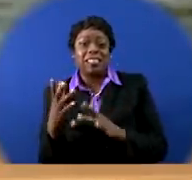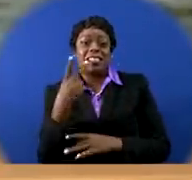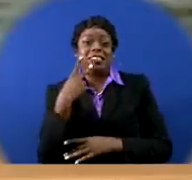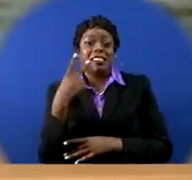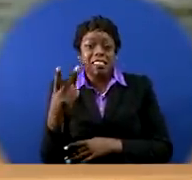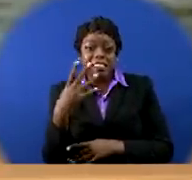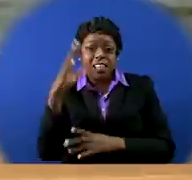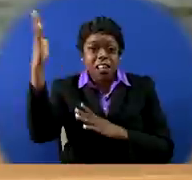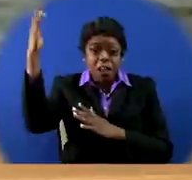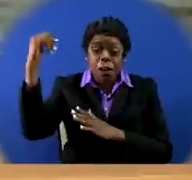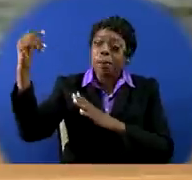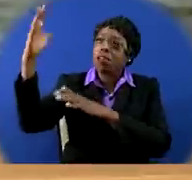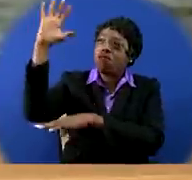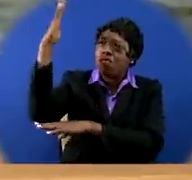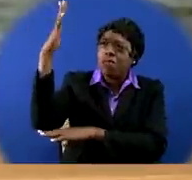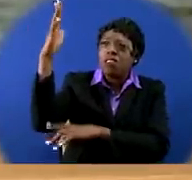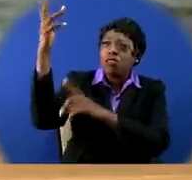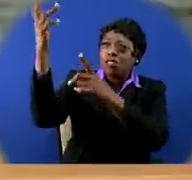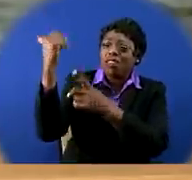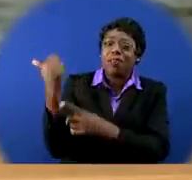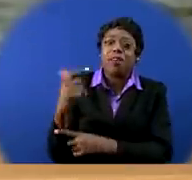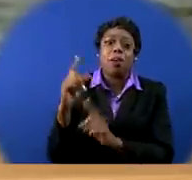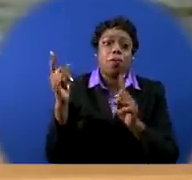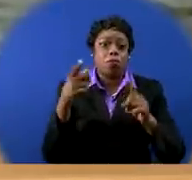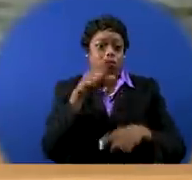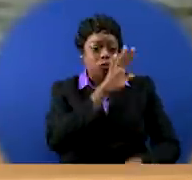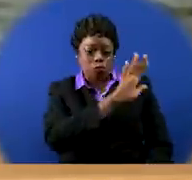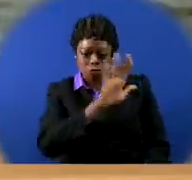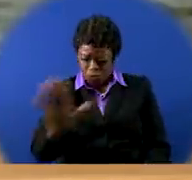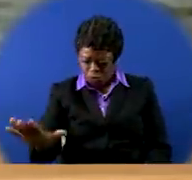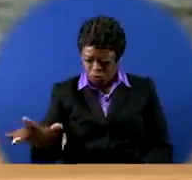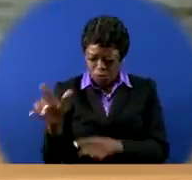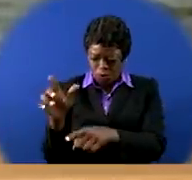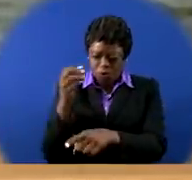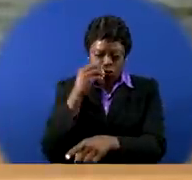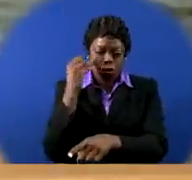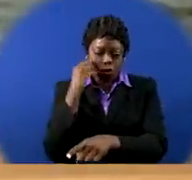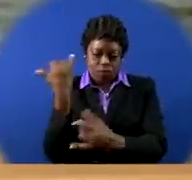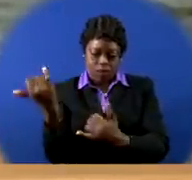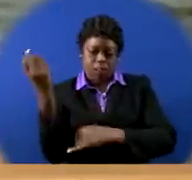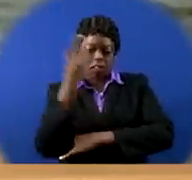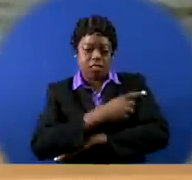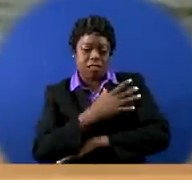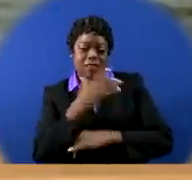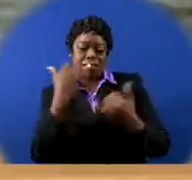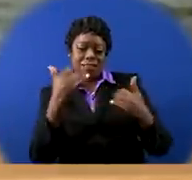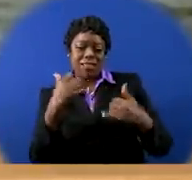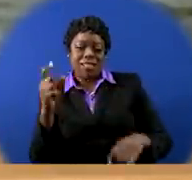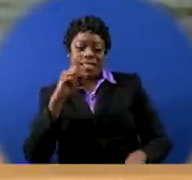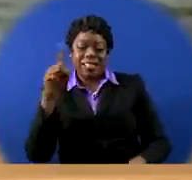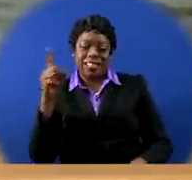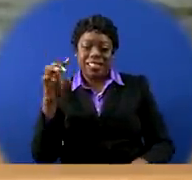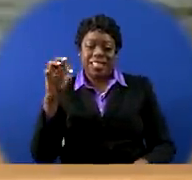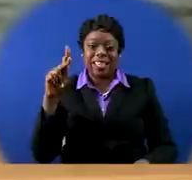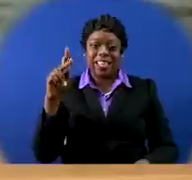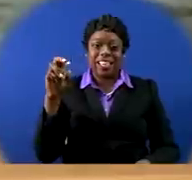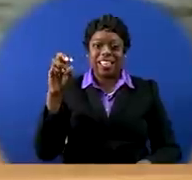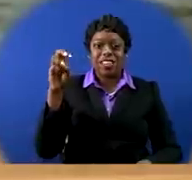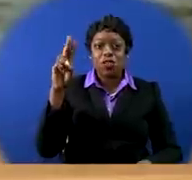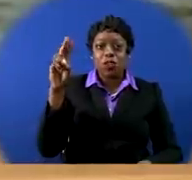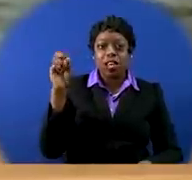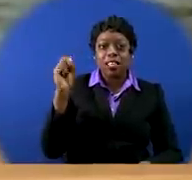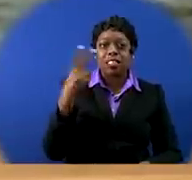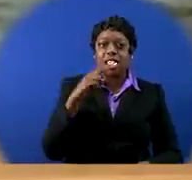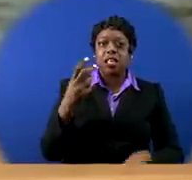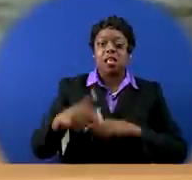told him to come down out of that fig tree because I'm going to your house today. Now, Zacchaeus was the one who defrauded his own people.